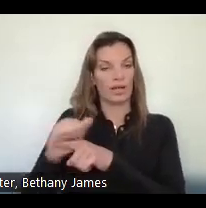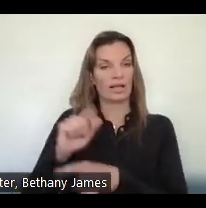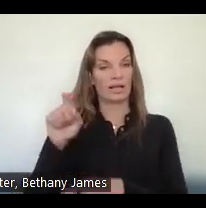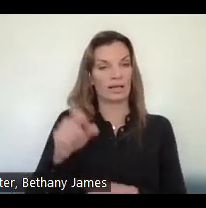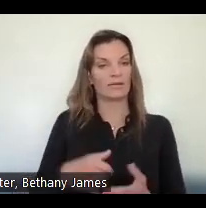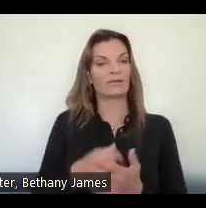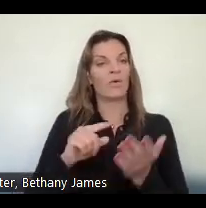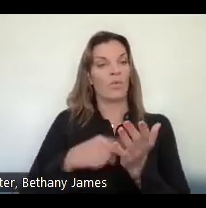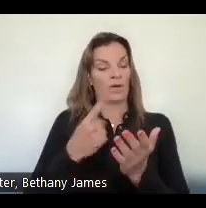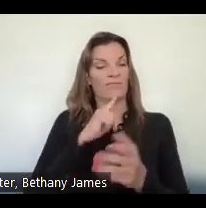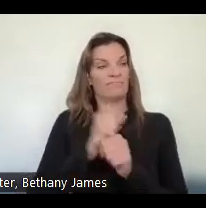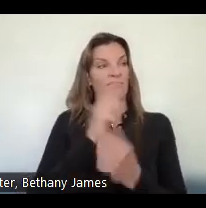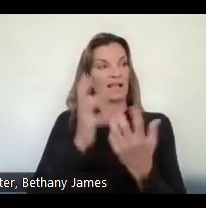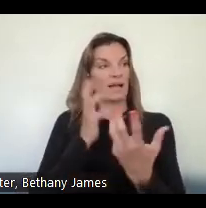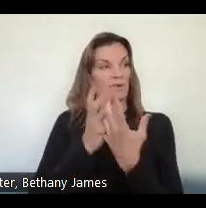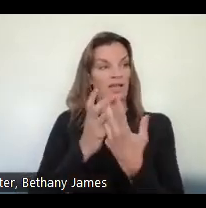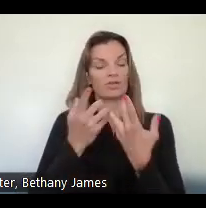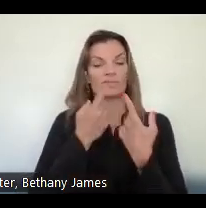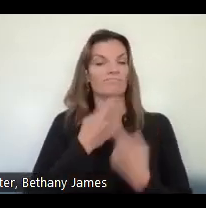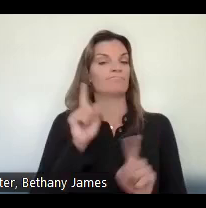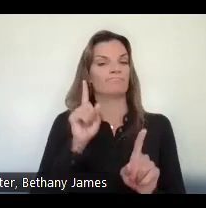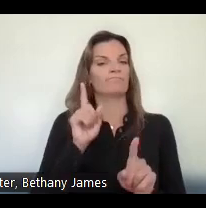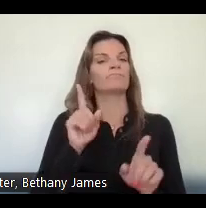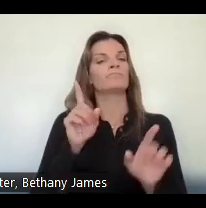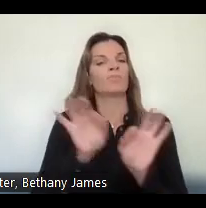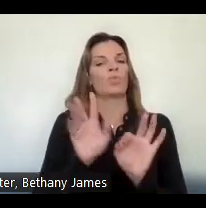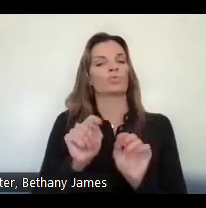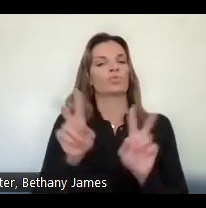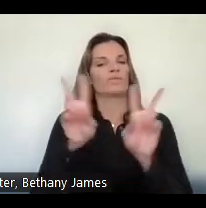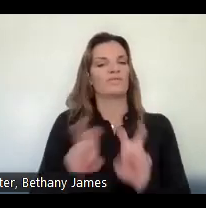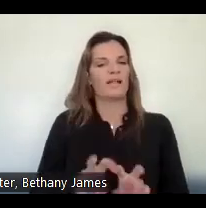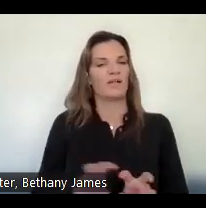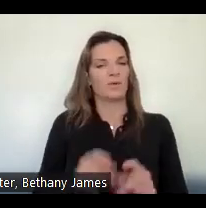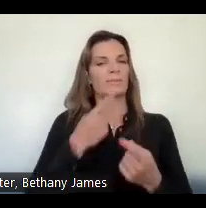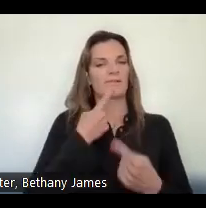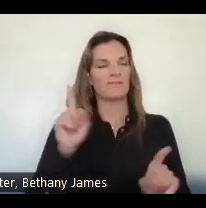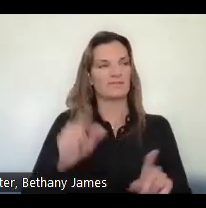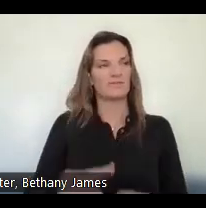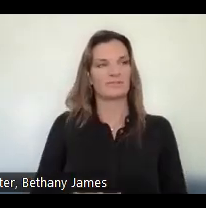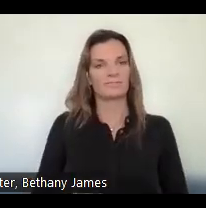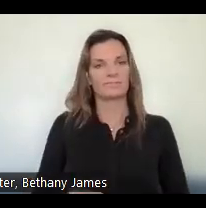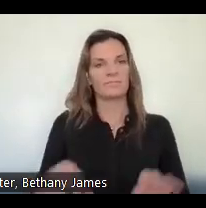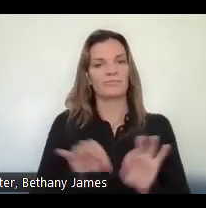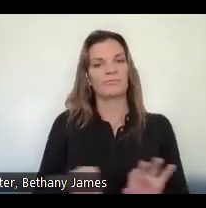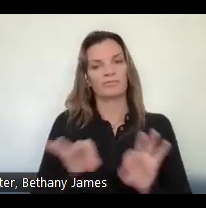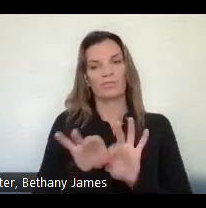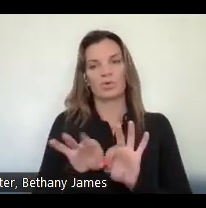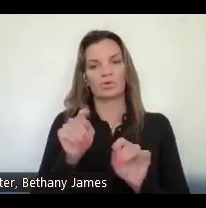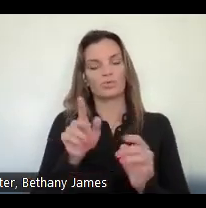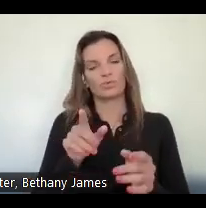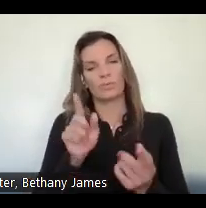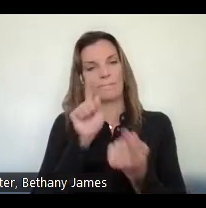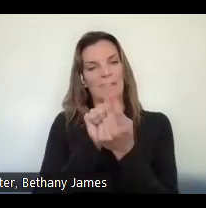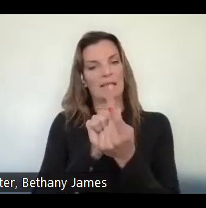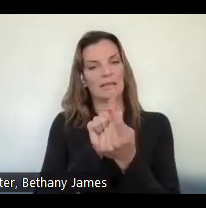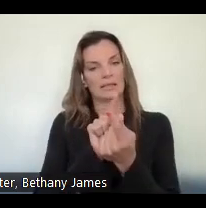accommodations go into place, we want to evaluate the effectiveness of those accommodations. So it would be important to meet with the individual